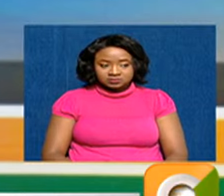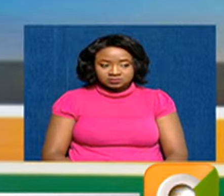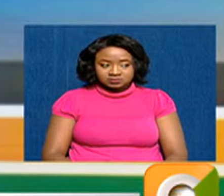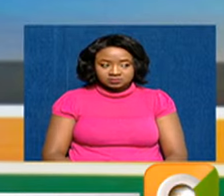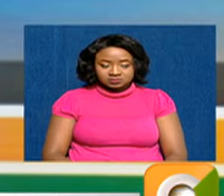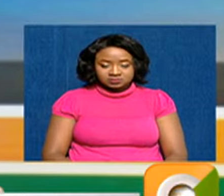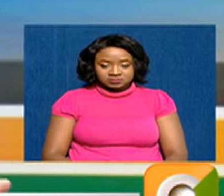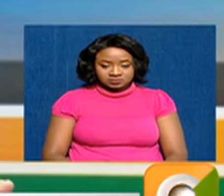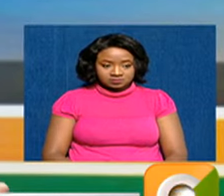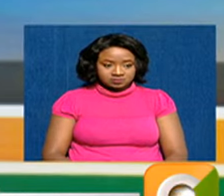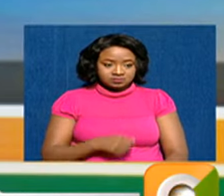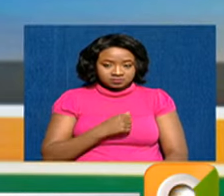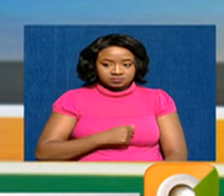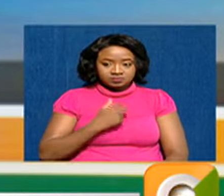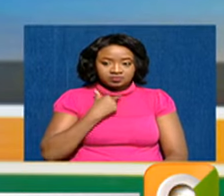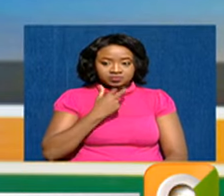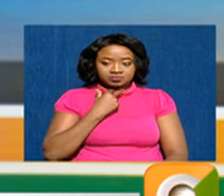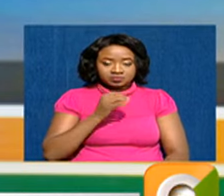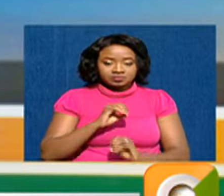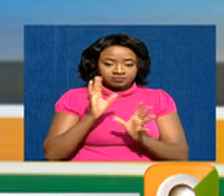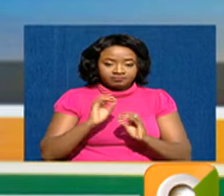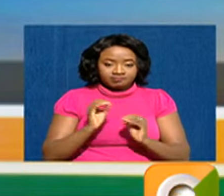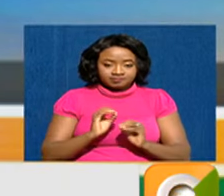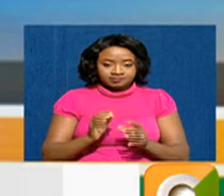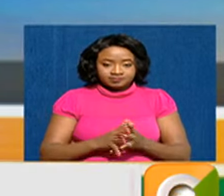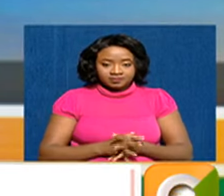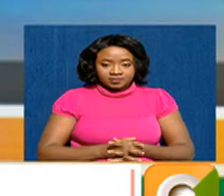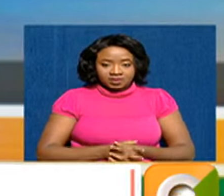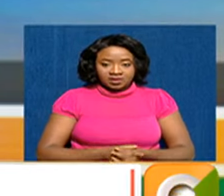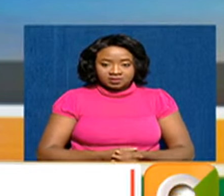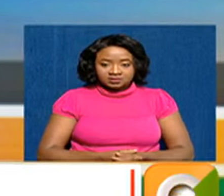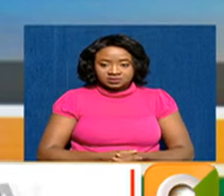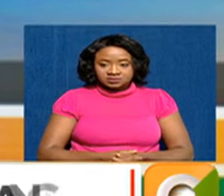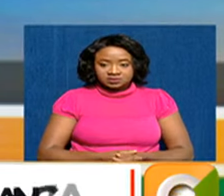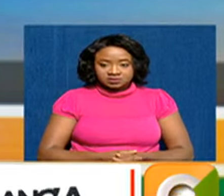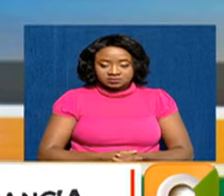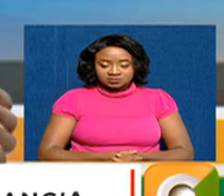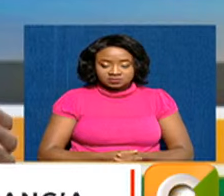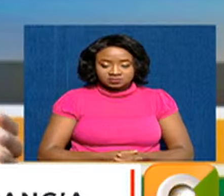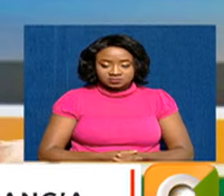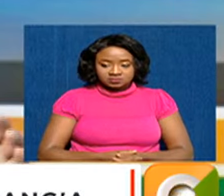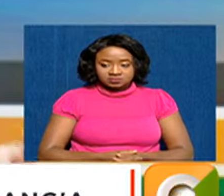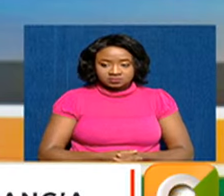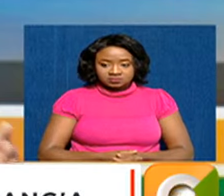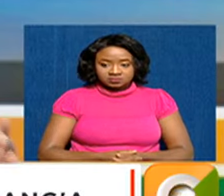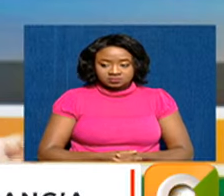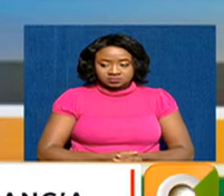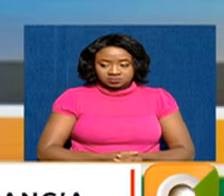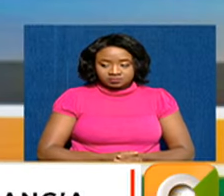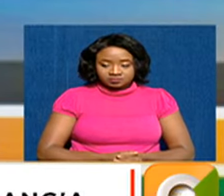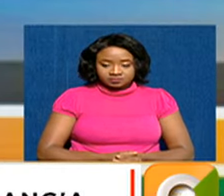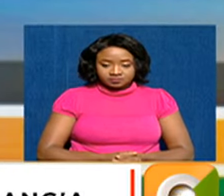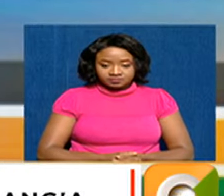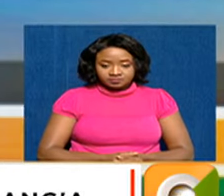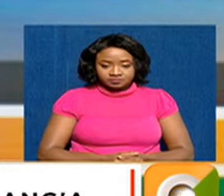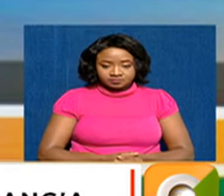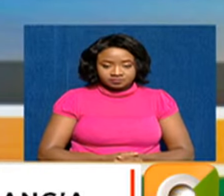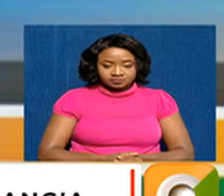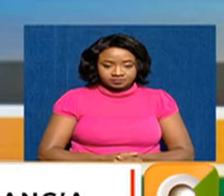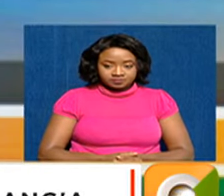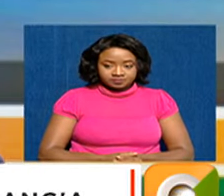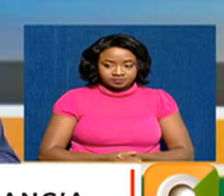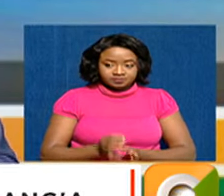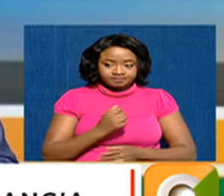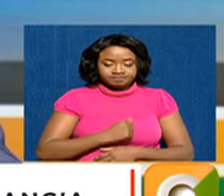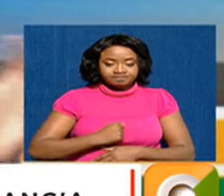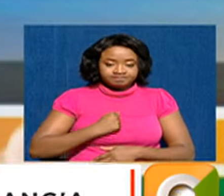mango and milk because those are the two most important value chains in our county that